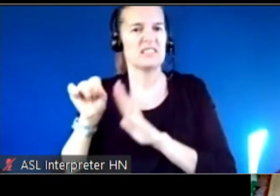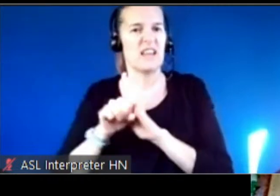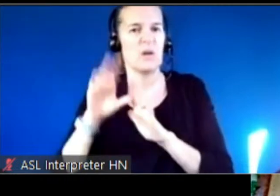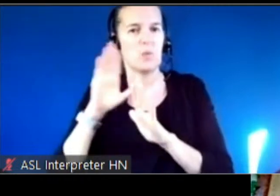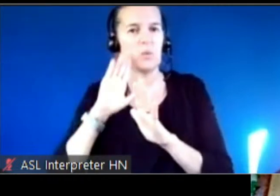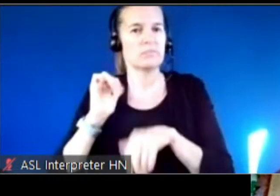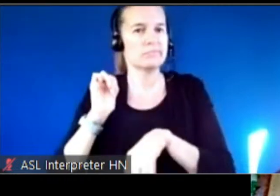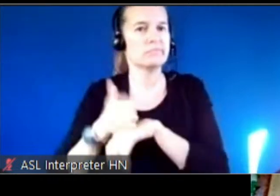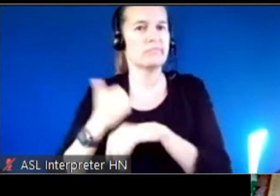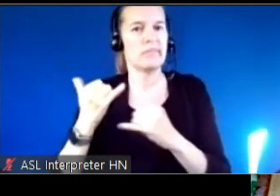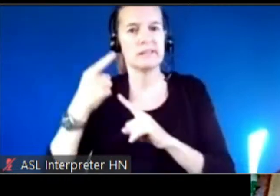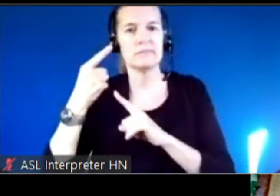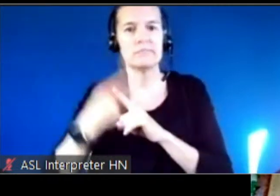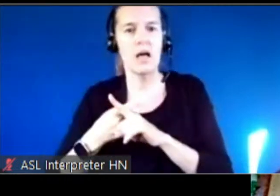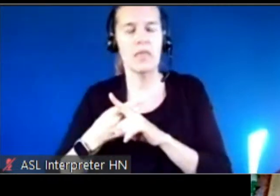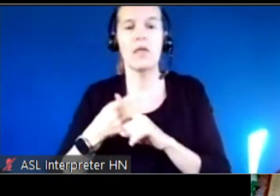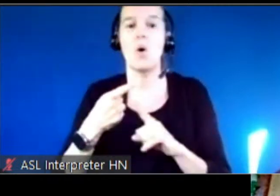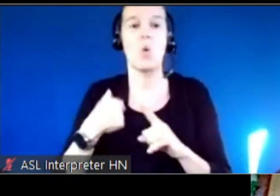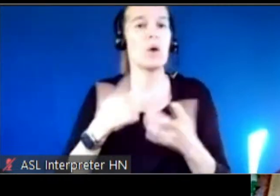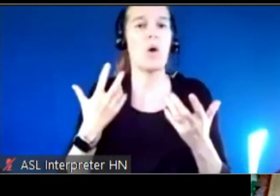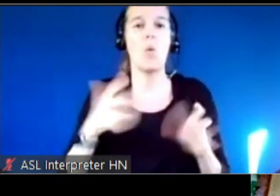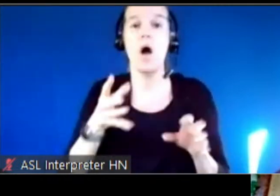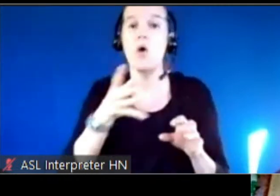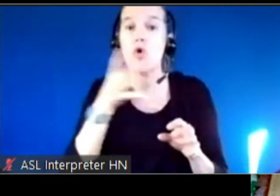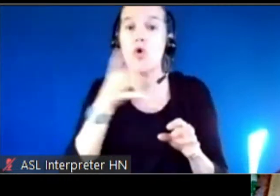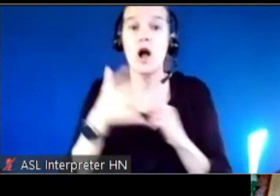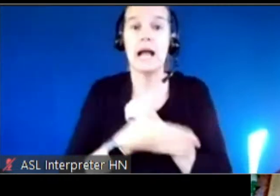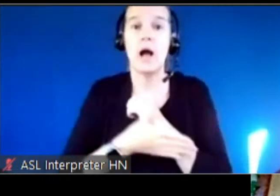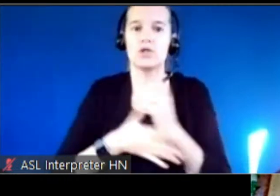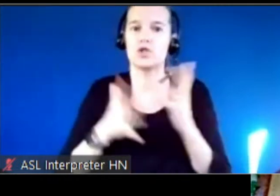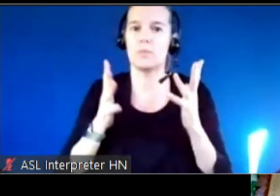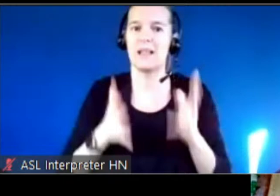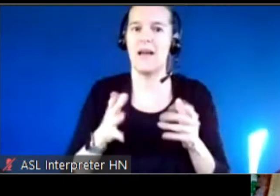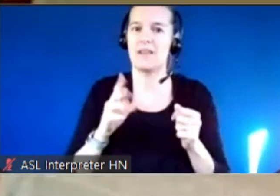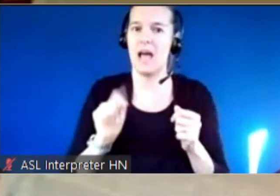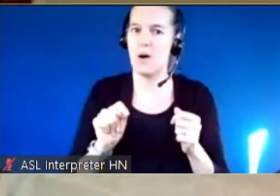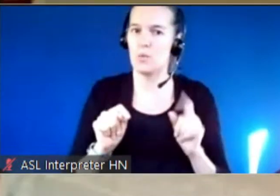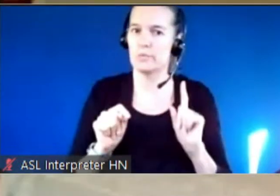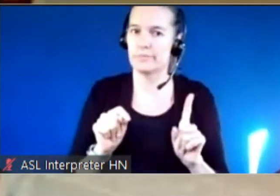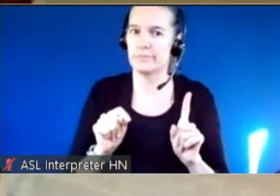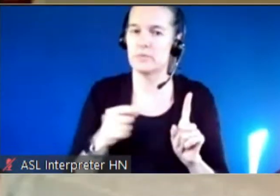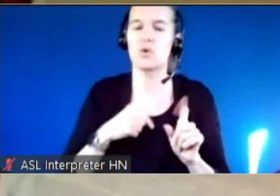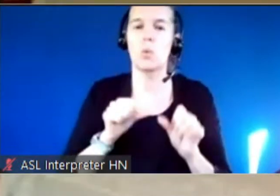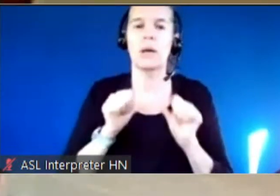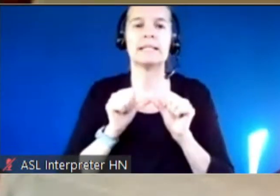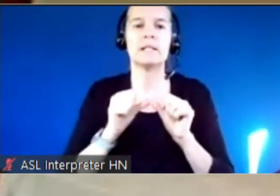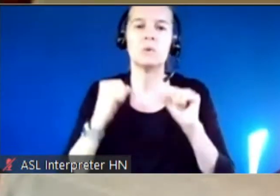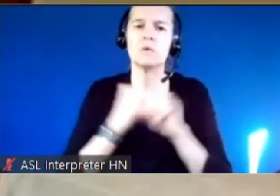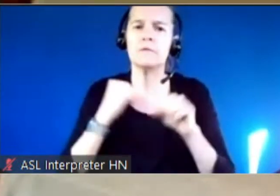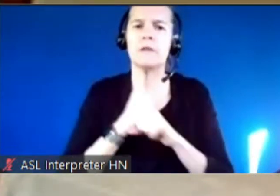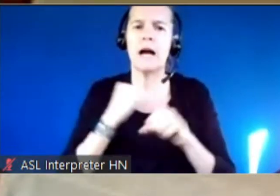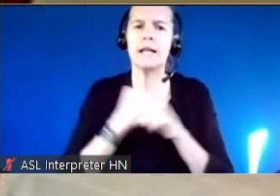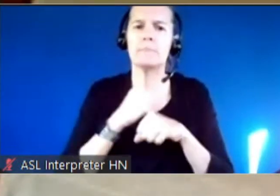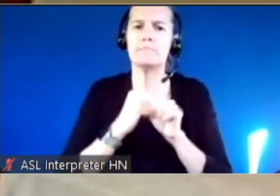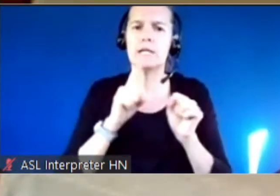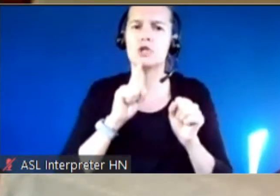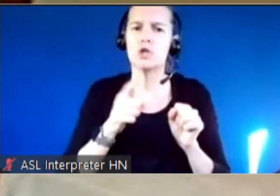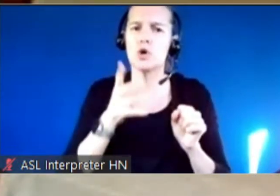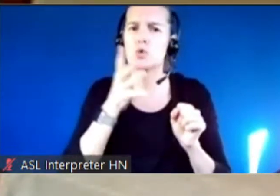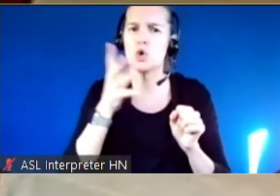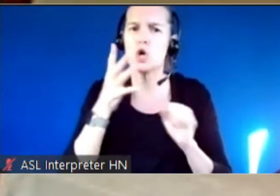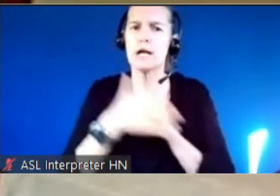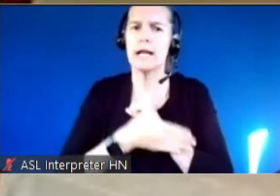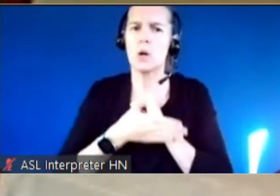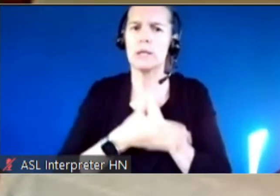month, that rural counties don't get left behind. And we continue to fight to assure that rural counties get the same and